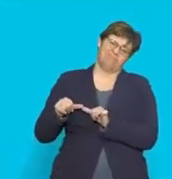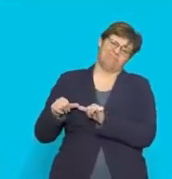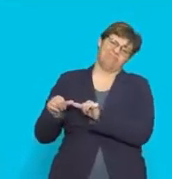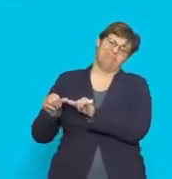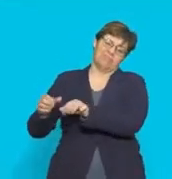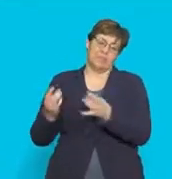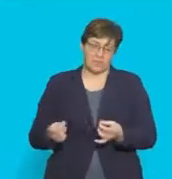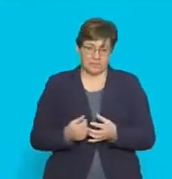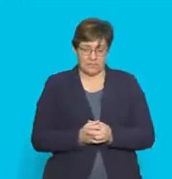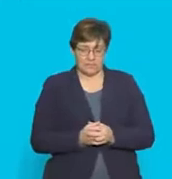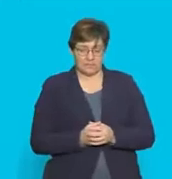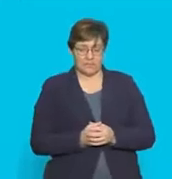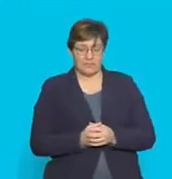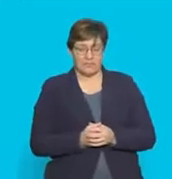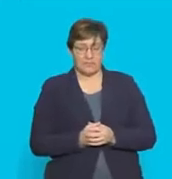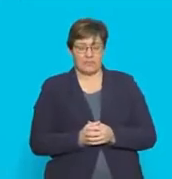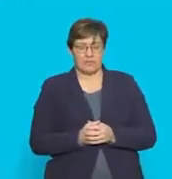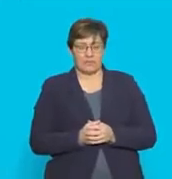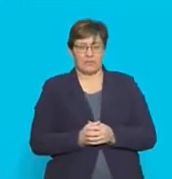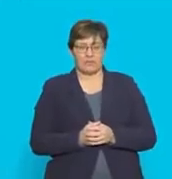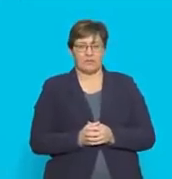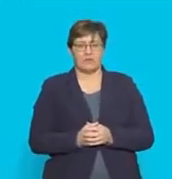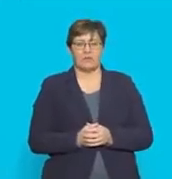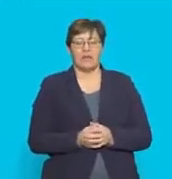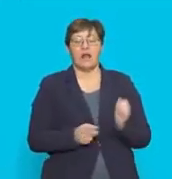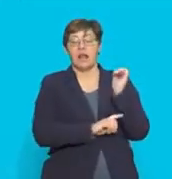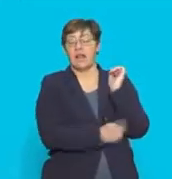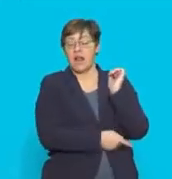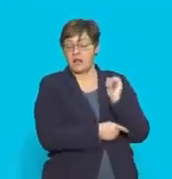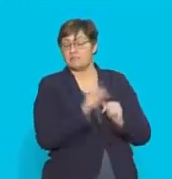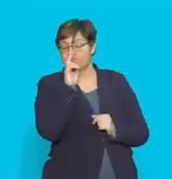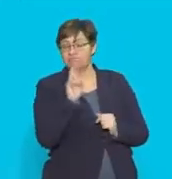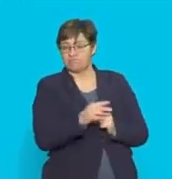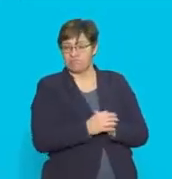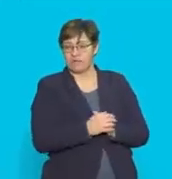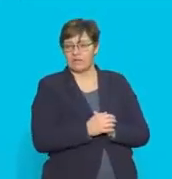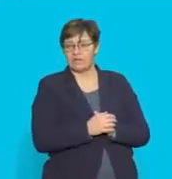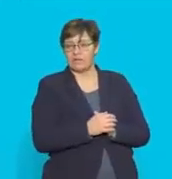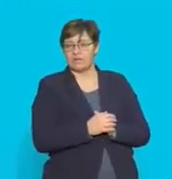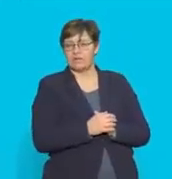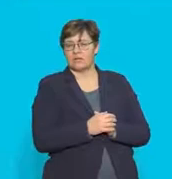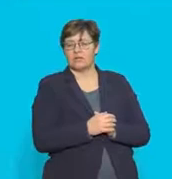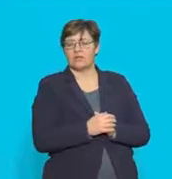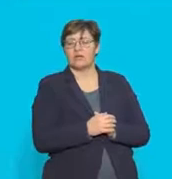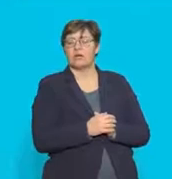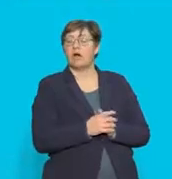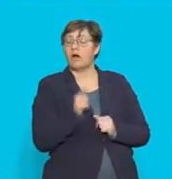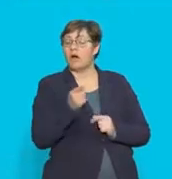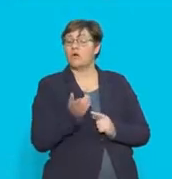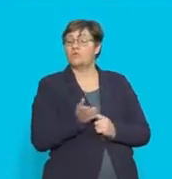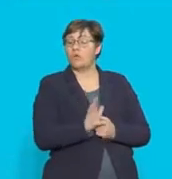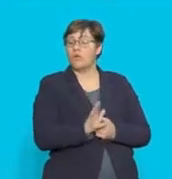numbers. Now, the last thing that we need to try and look at here is to try and show that this